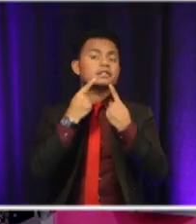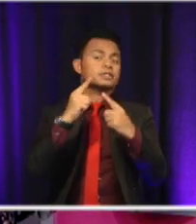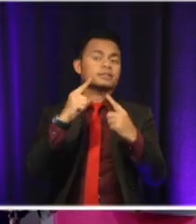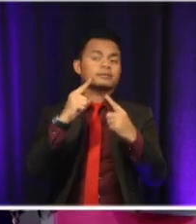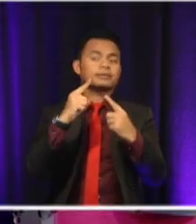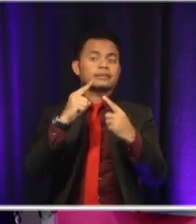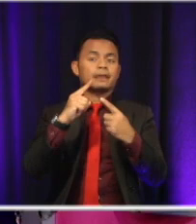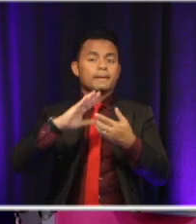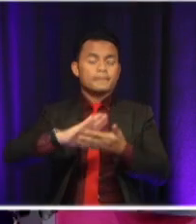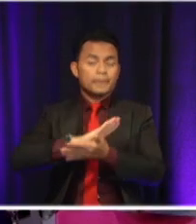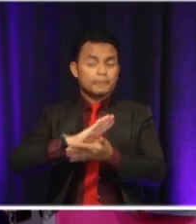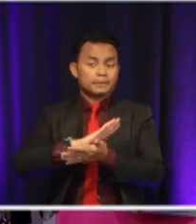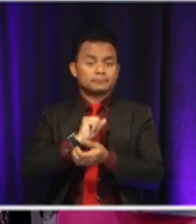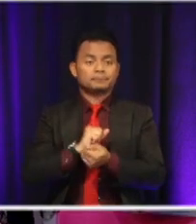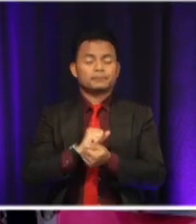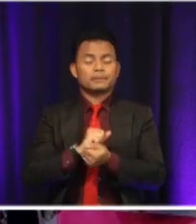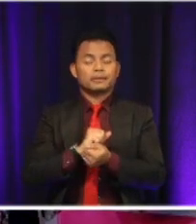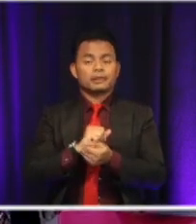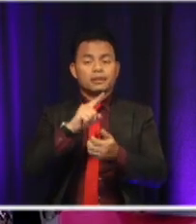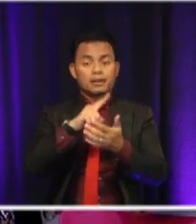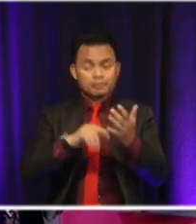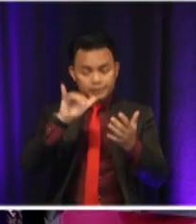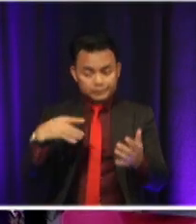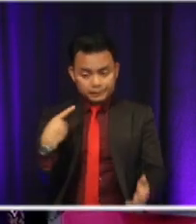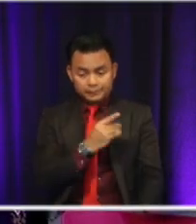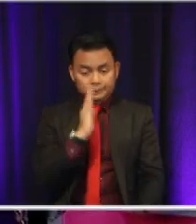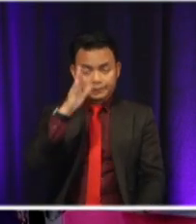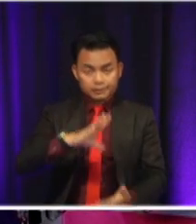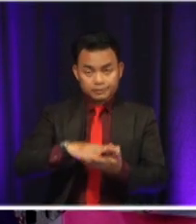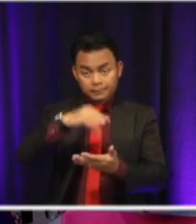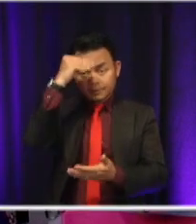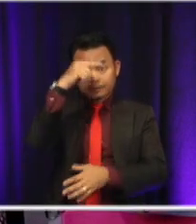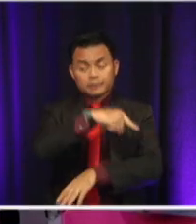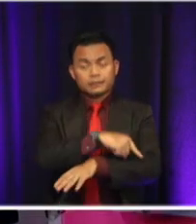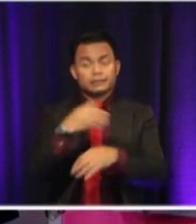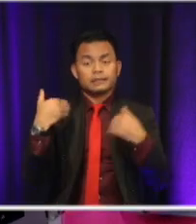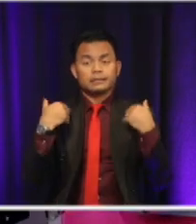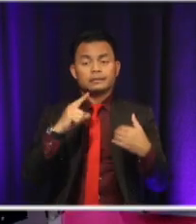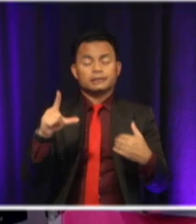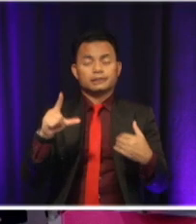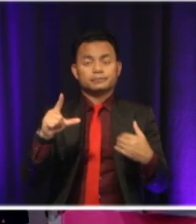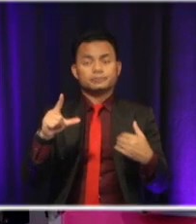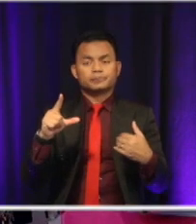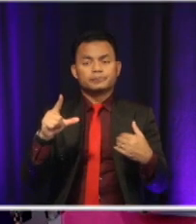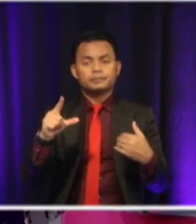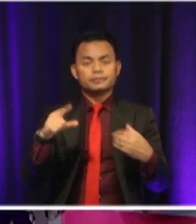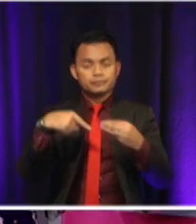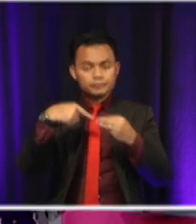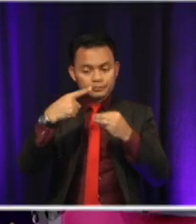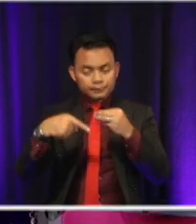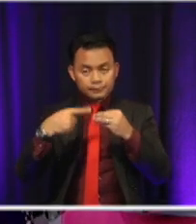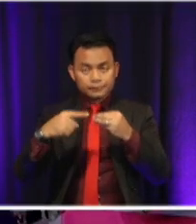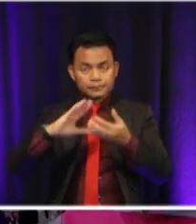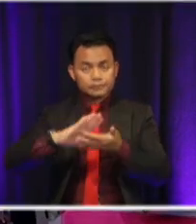achieve today will be, we're going to take a look at a general overview of the paper. So then maybe I could